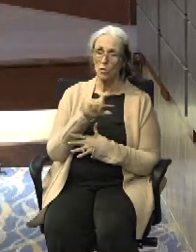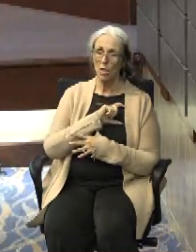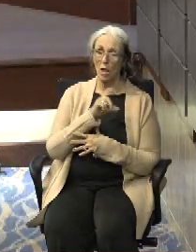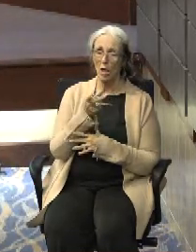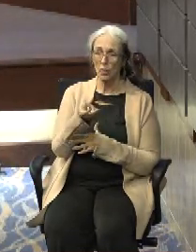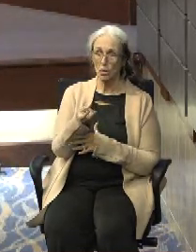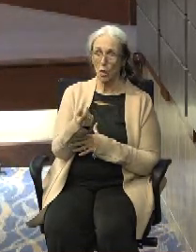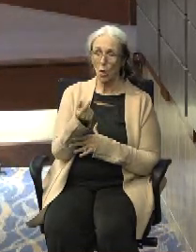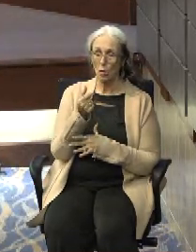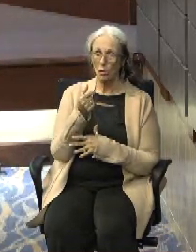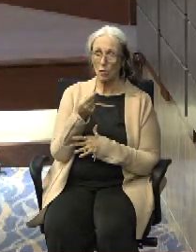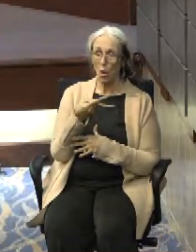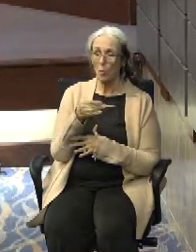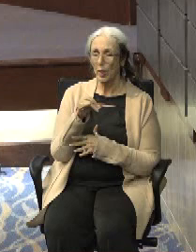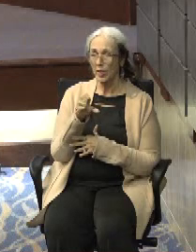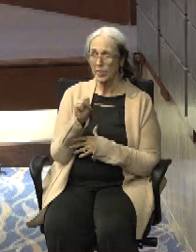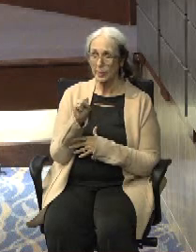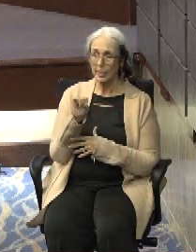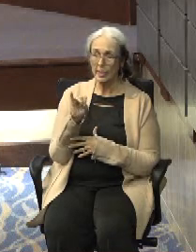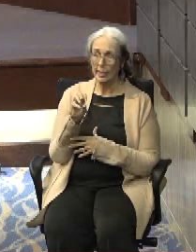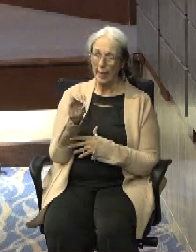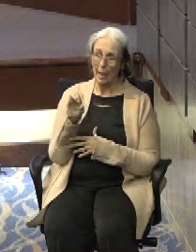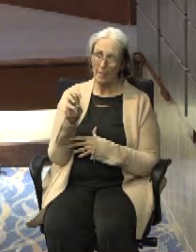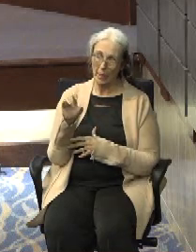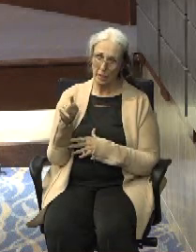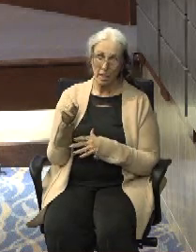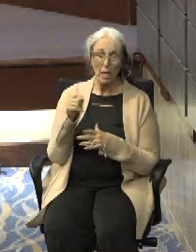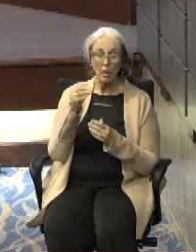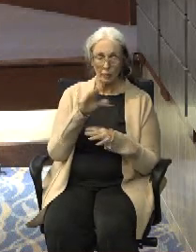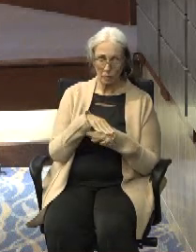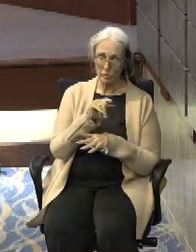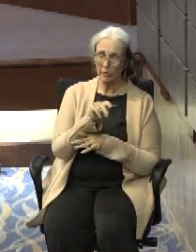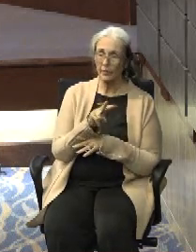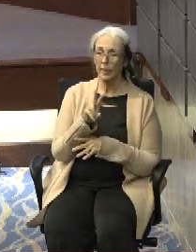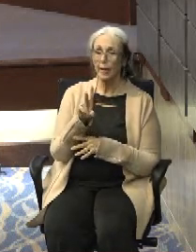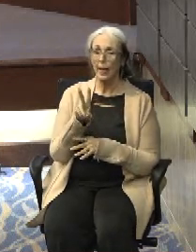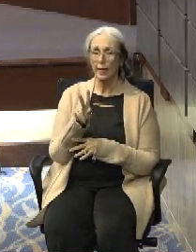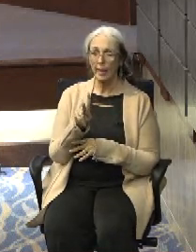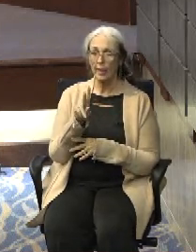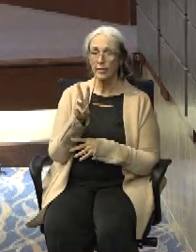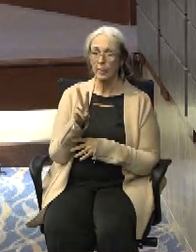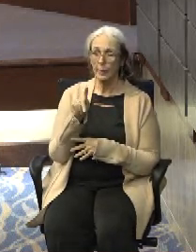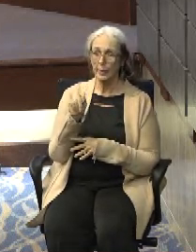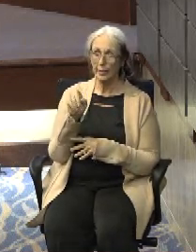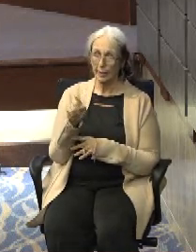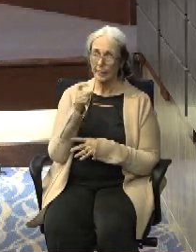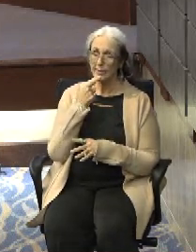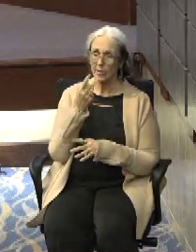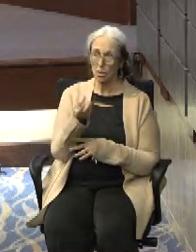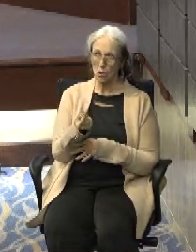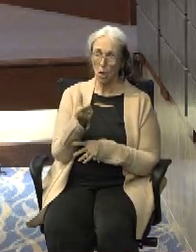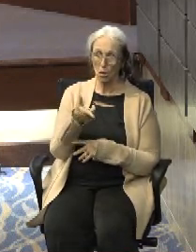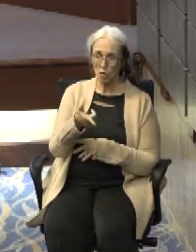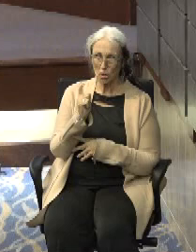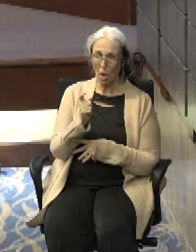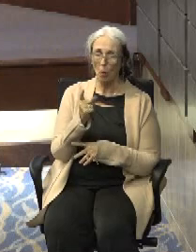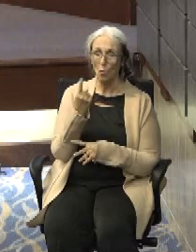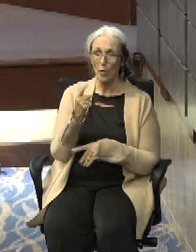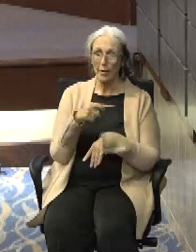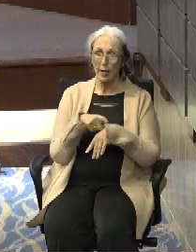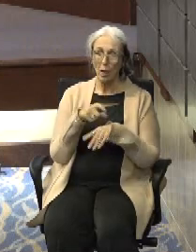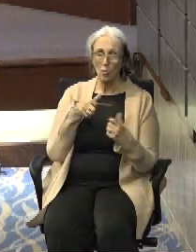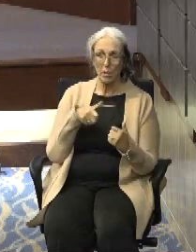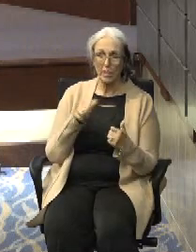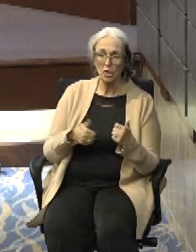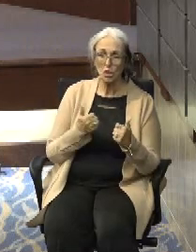dog at a homeless encampment. This incident made the news. KW2TX stated that the dog was shot one time when the dog charged